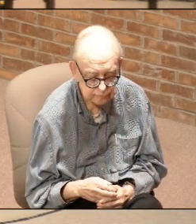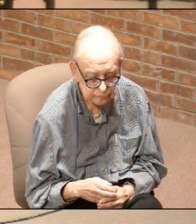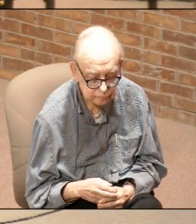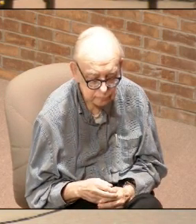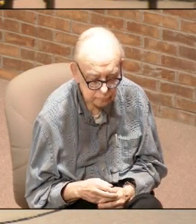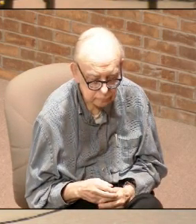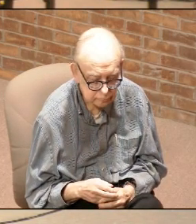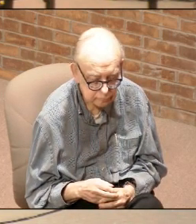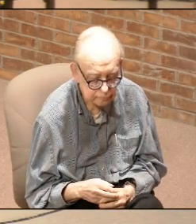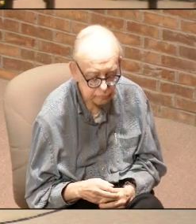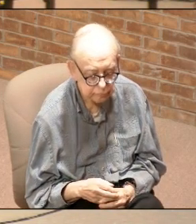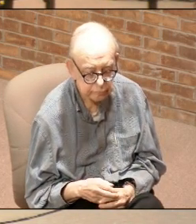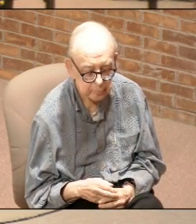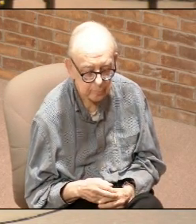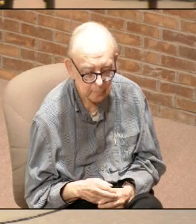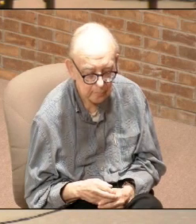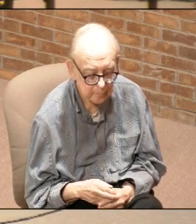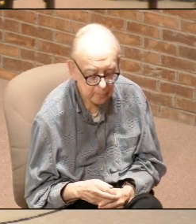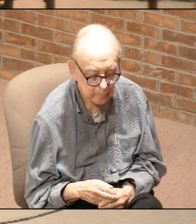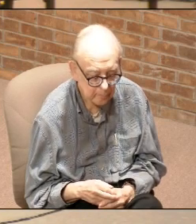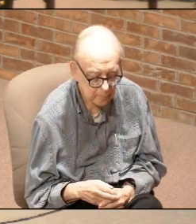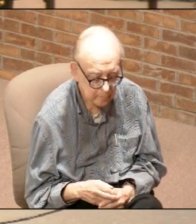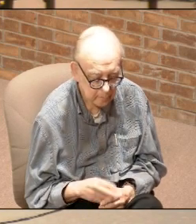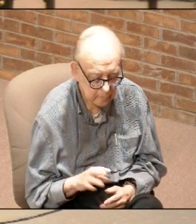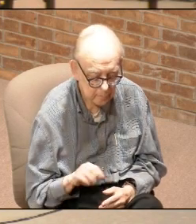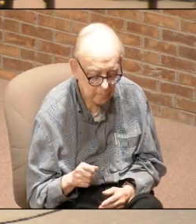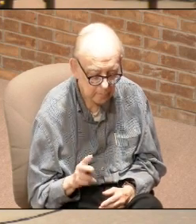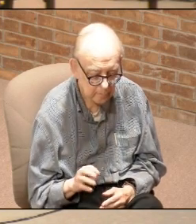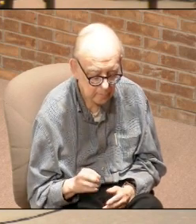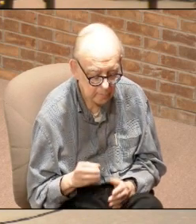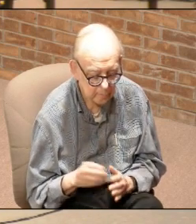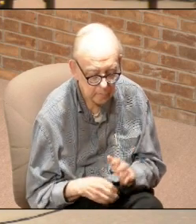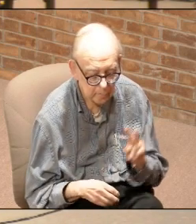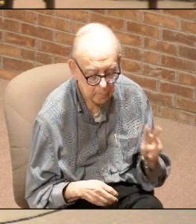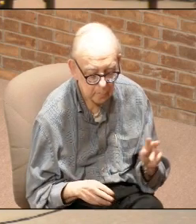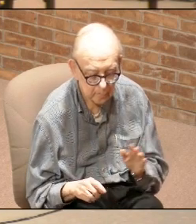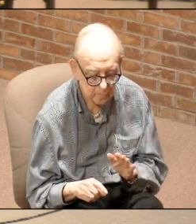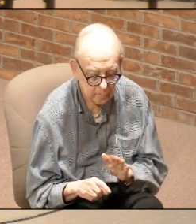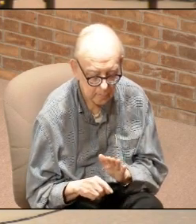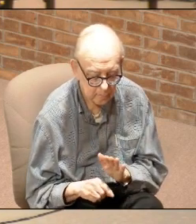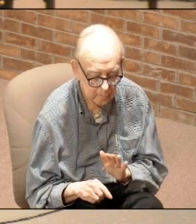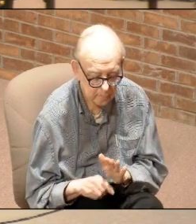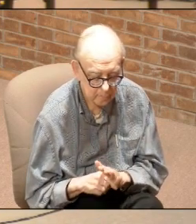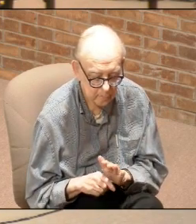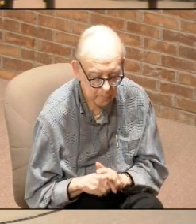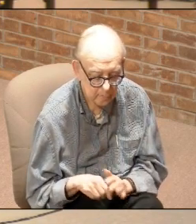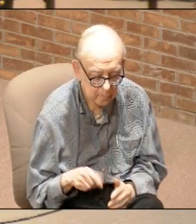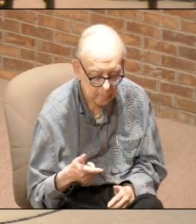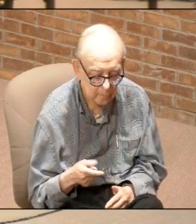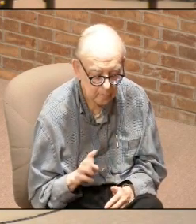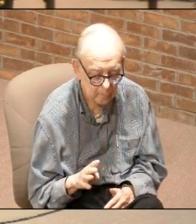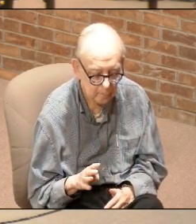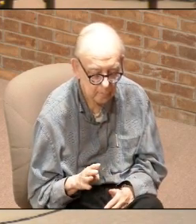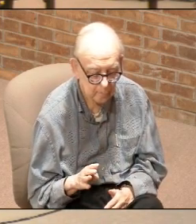yeah can you grab that verse for me 224 john chapter 2 verse 24 and then we'll get into the sermon